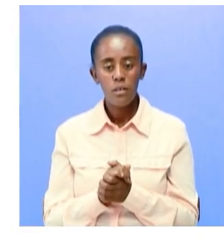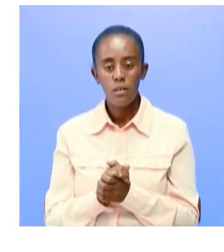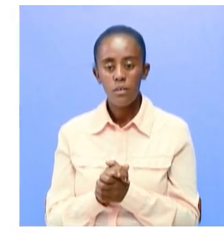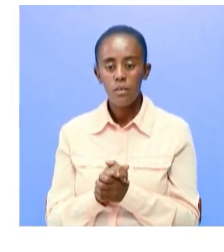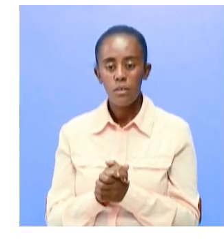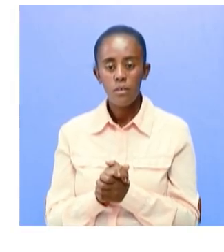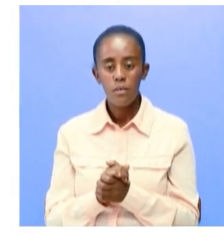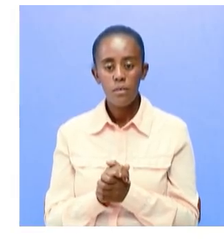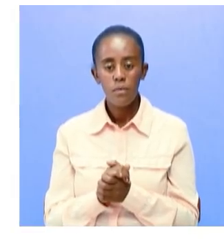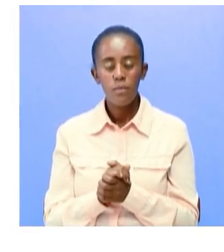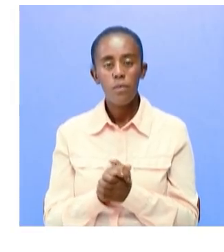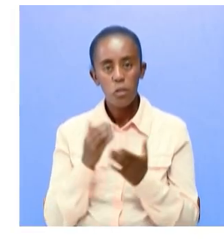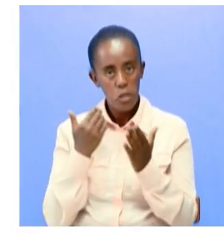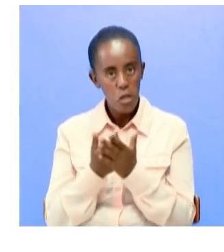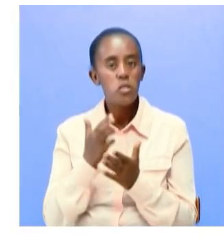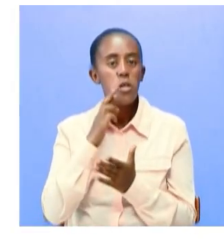restaurant,